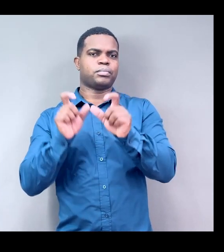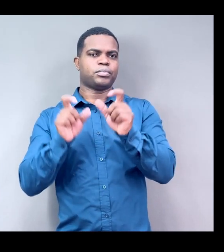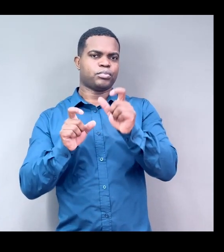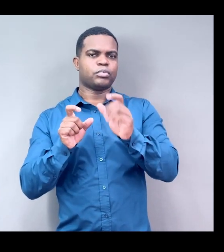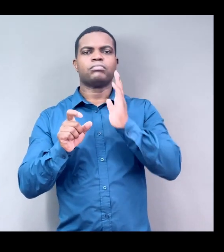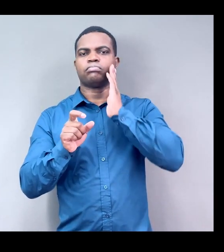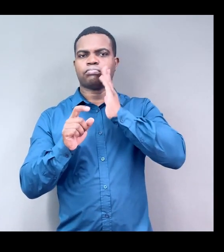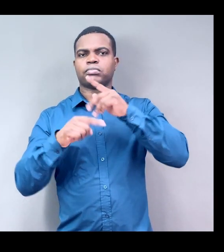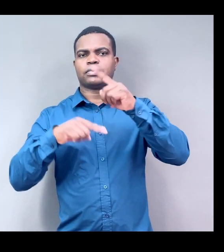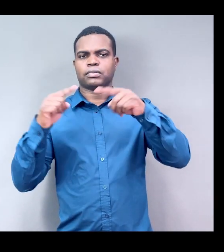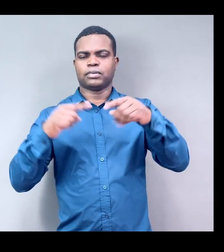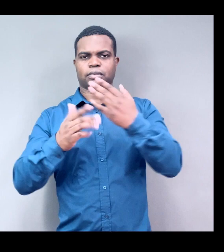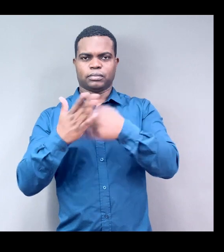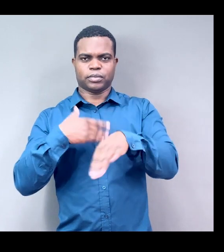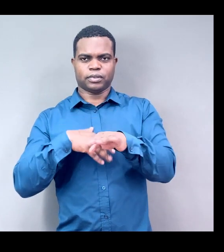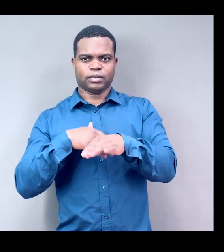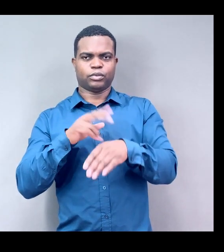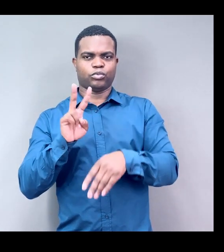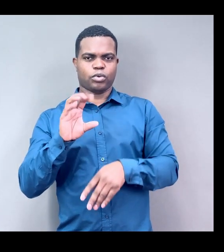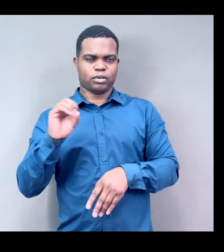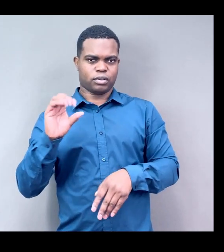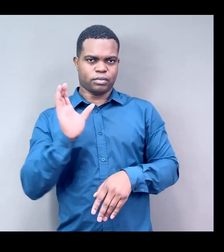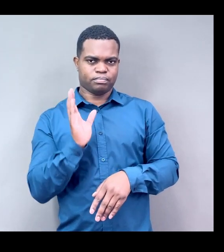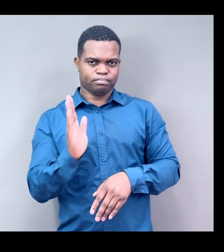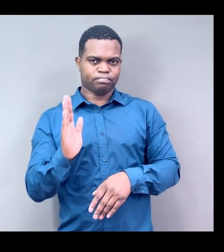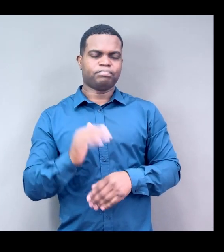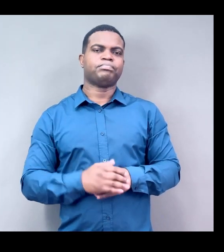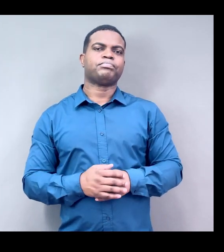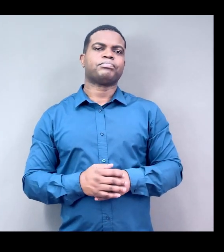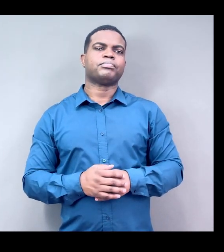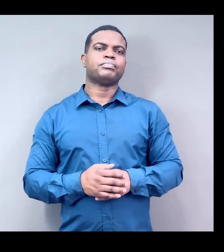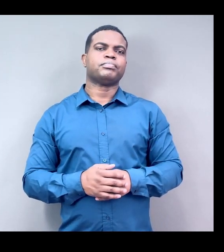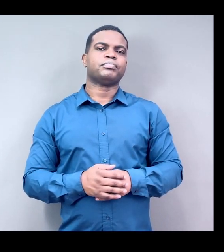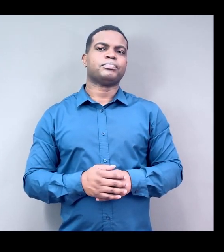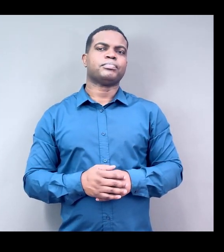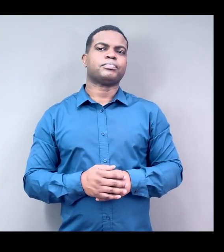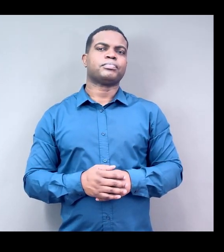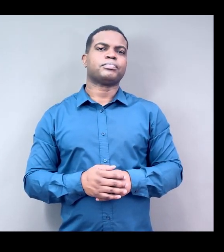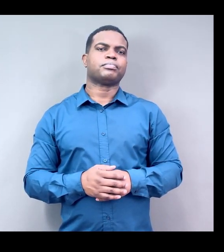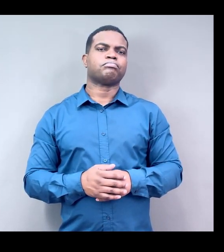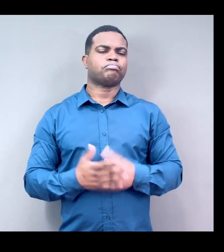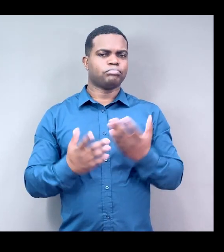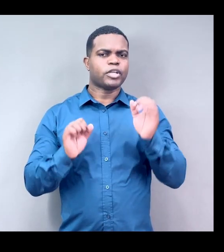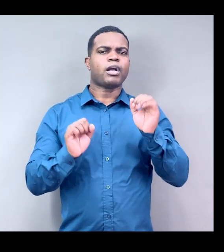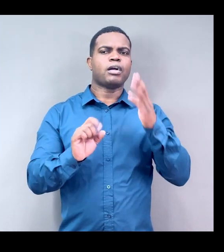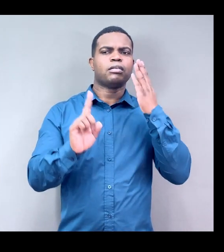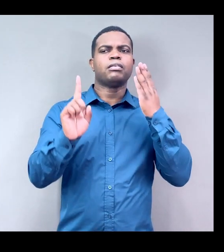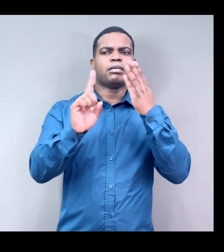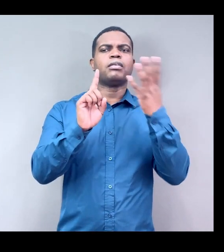200 POCWD here. They are measurable.